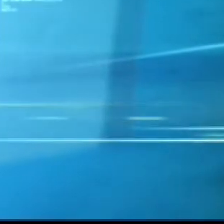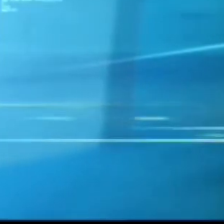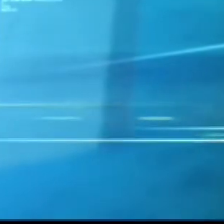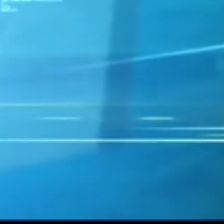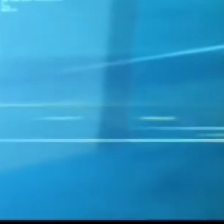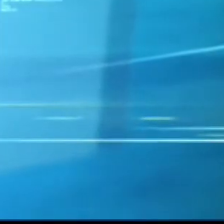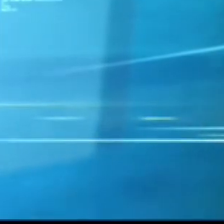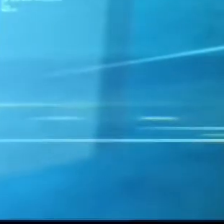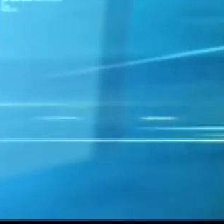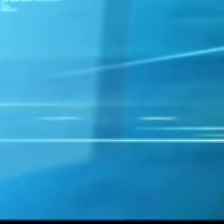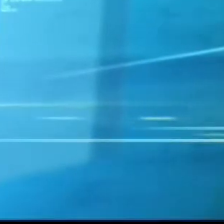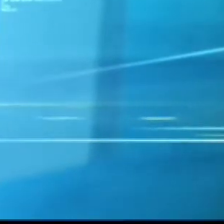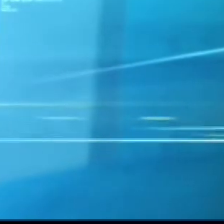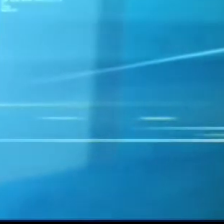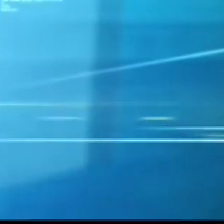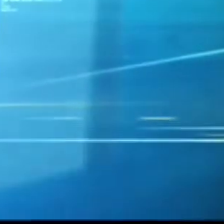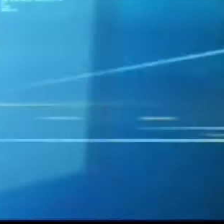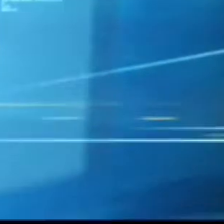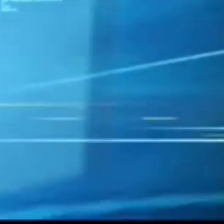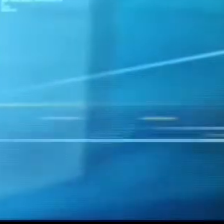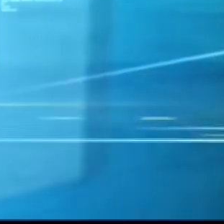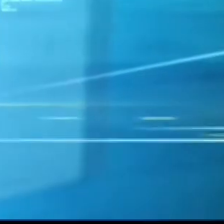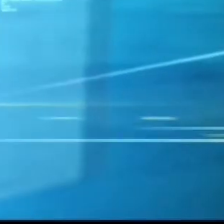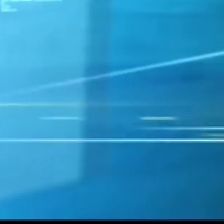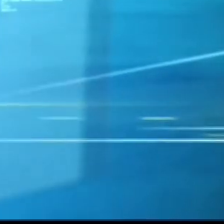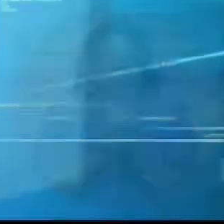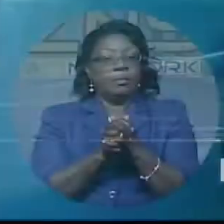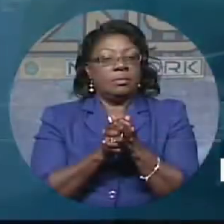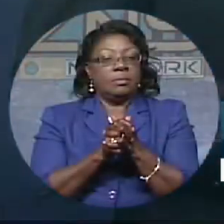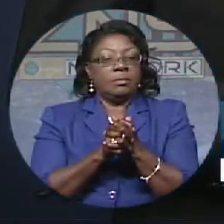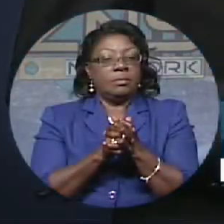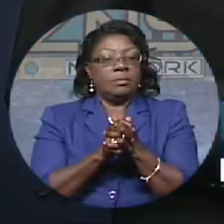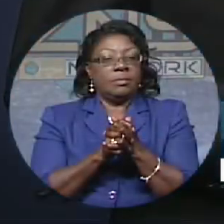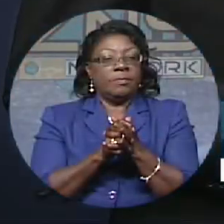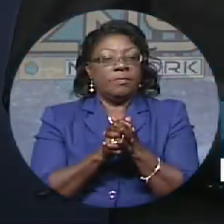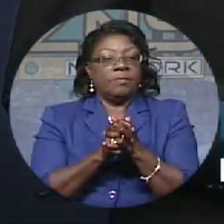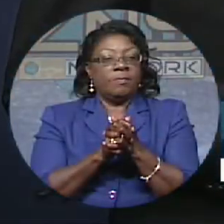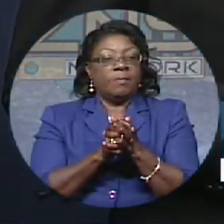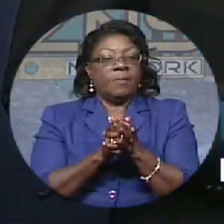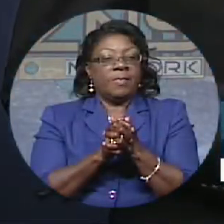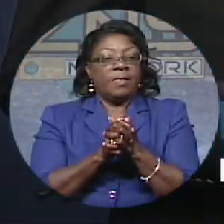to get our employees out. And as we came out, we saw a